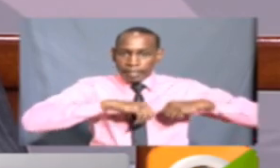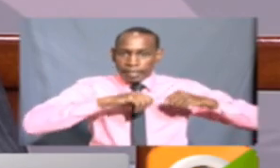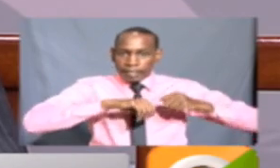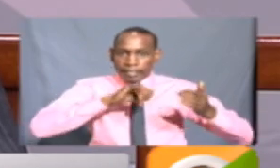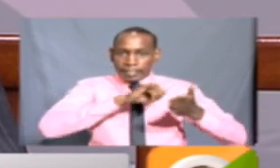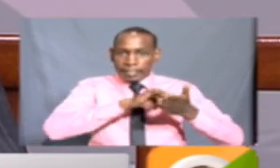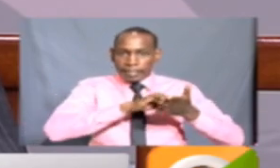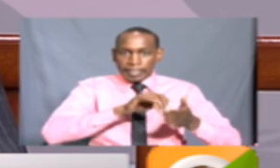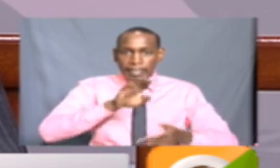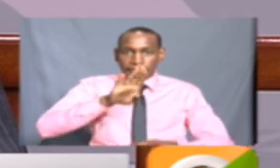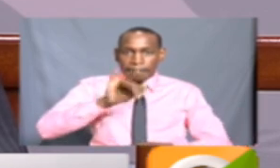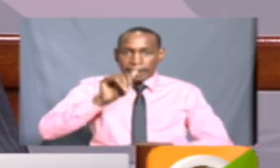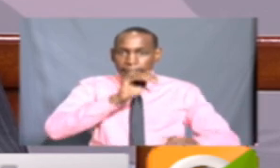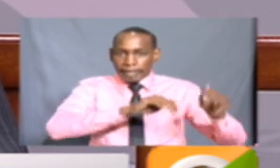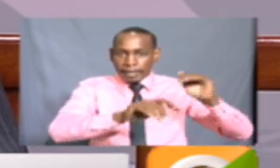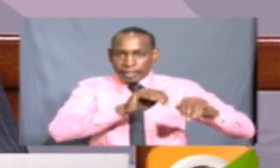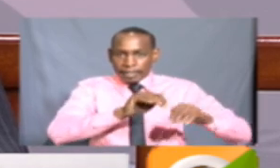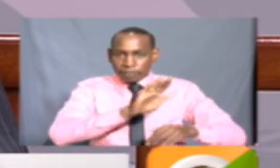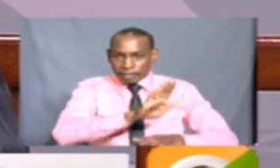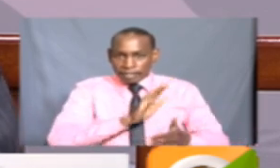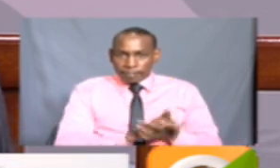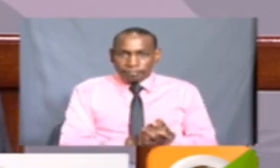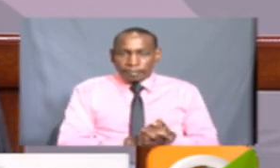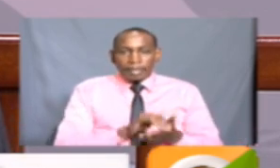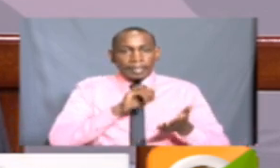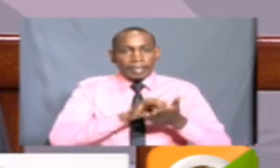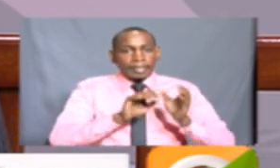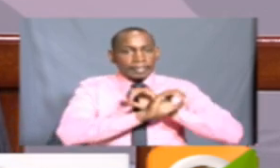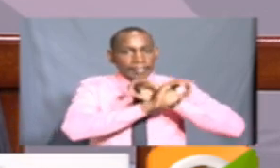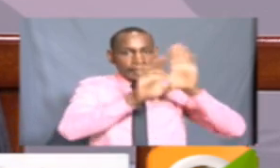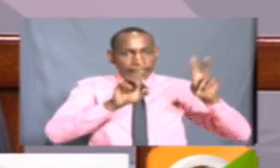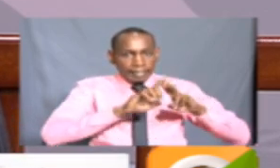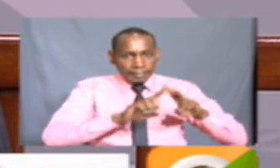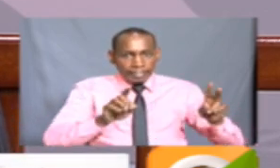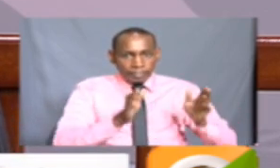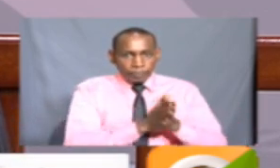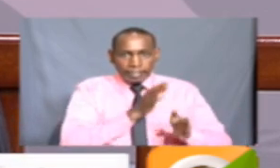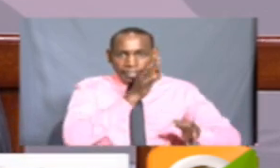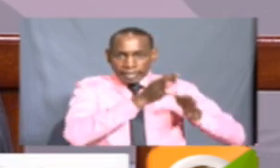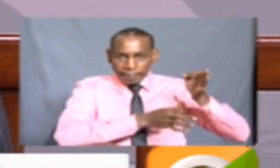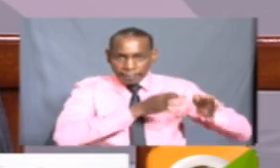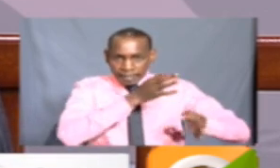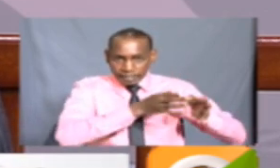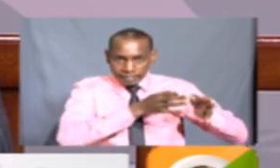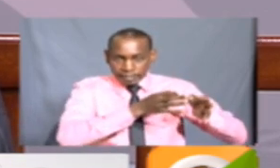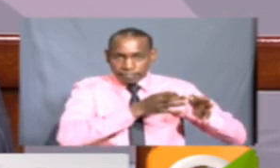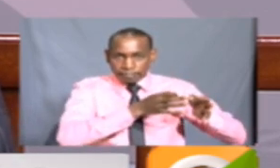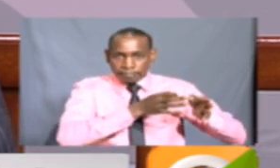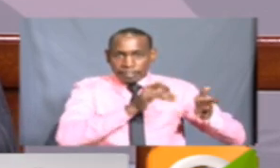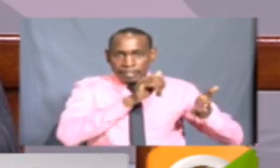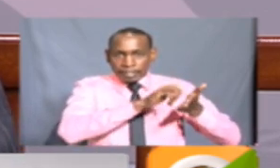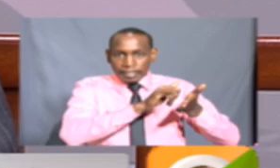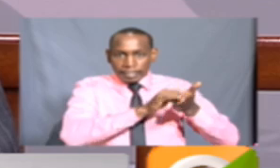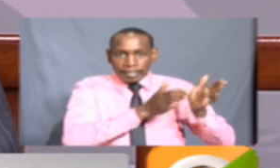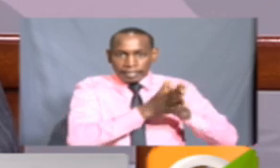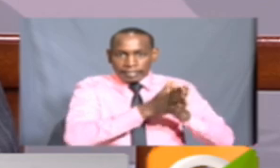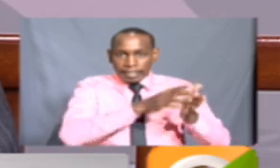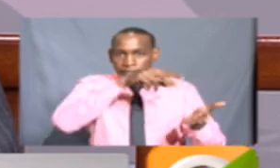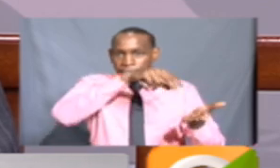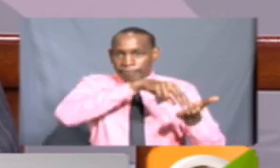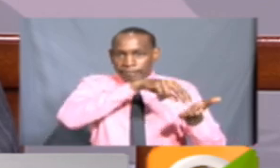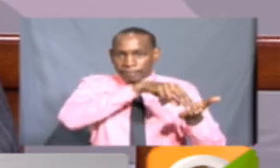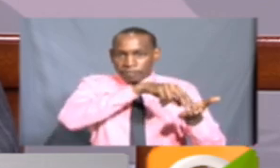are by-elections. And it was quite clear, let's start with Mbakasi, that the candidate